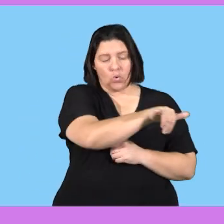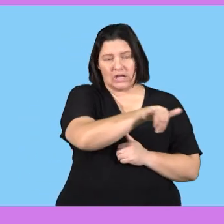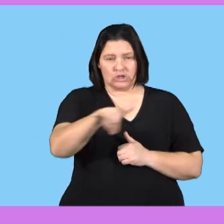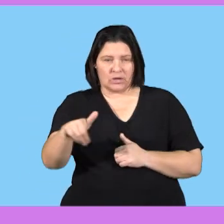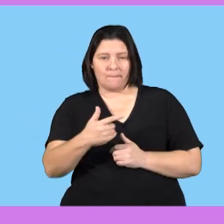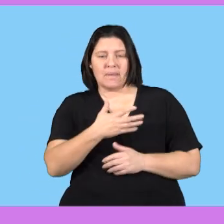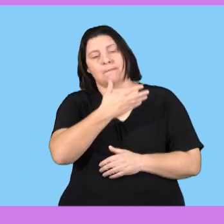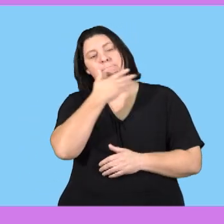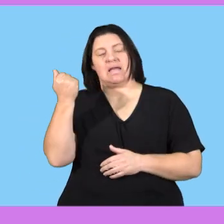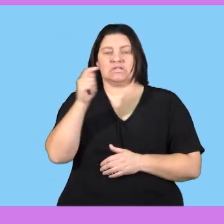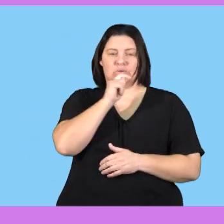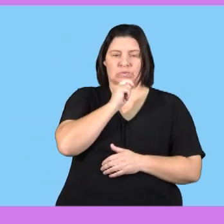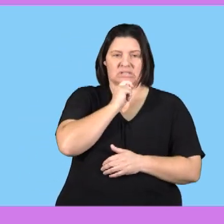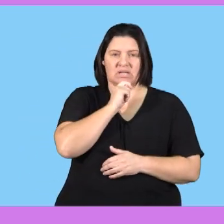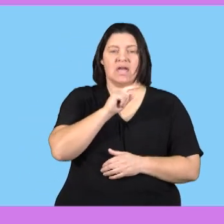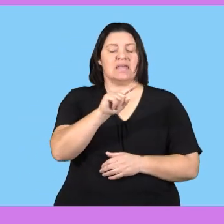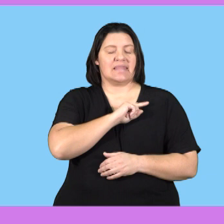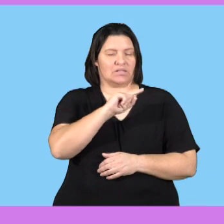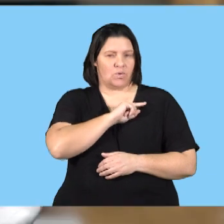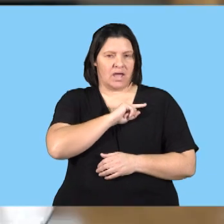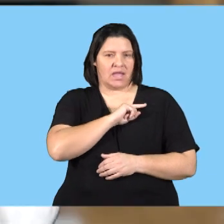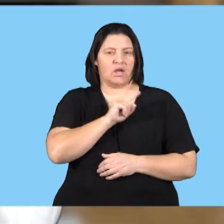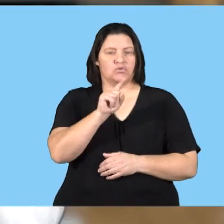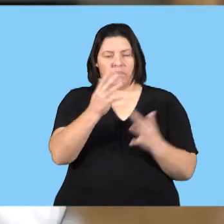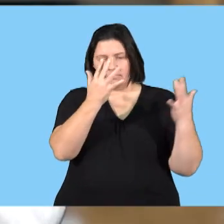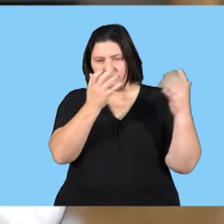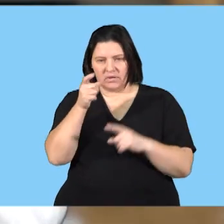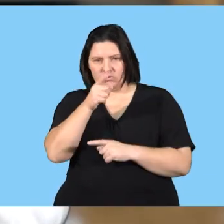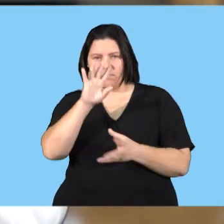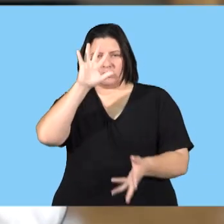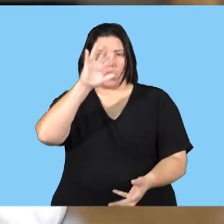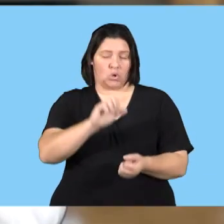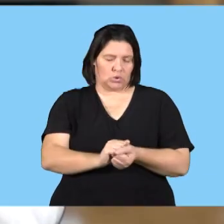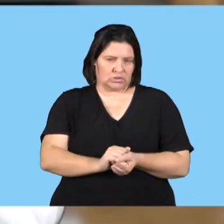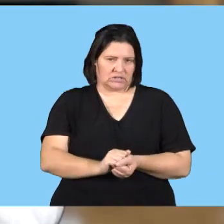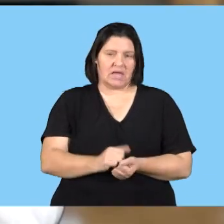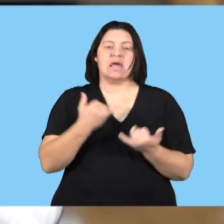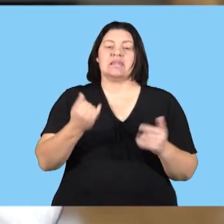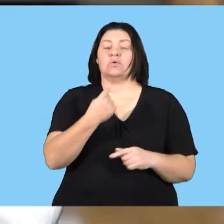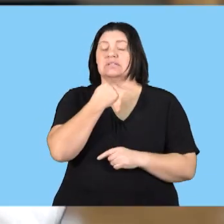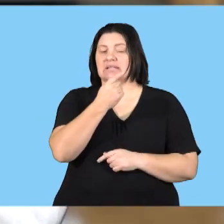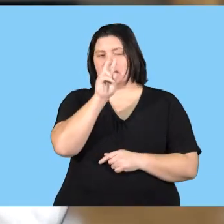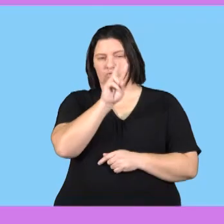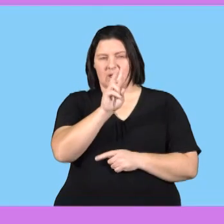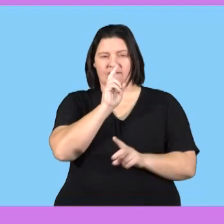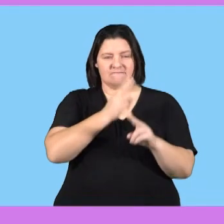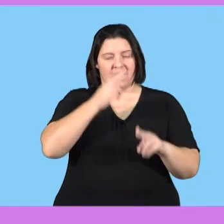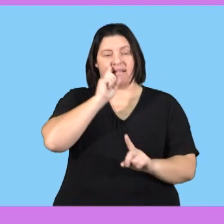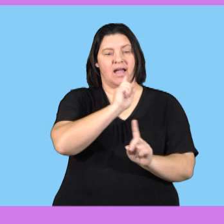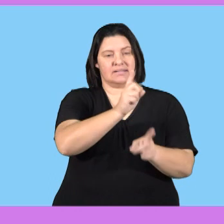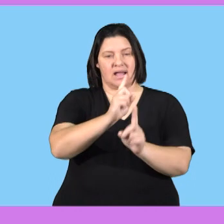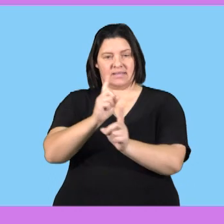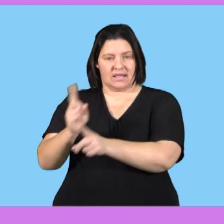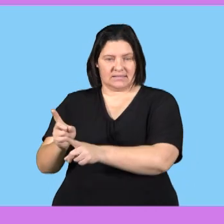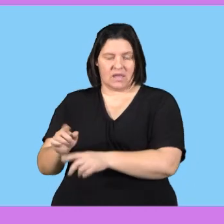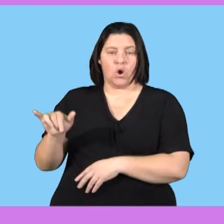which plan would be the best to use? And therefore, it's so important that you must conclude. So looking at the three final